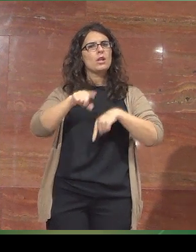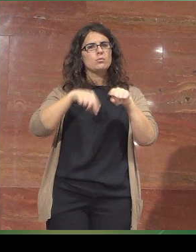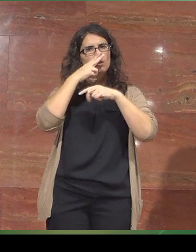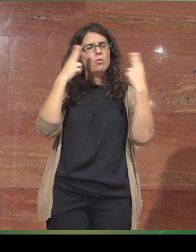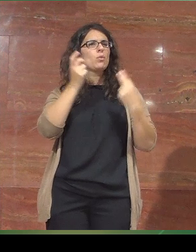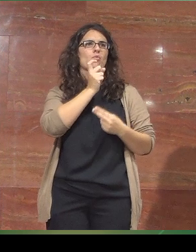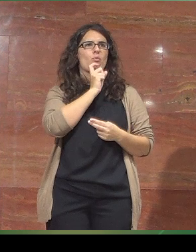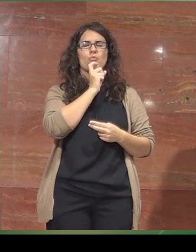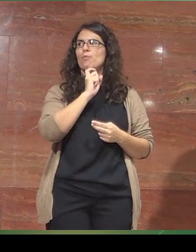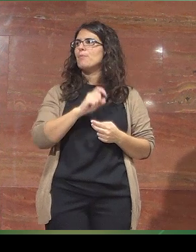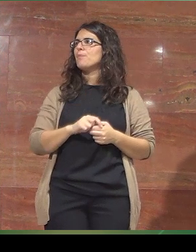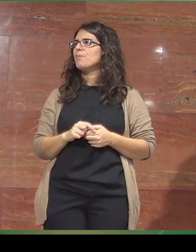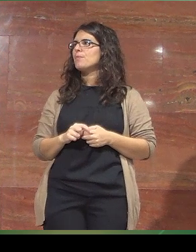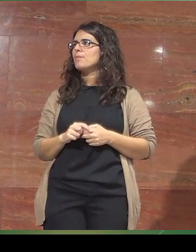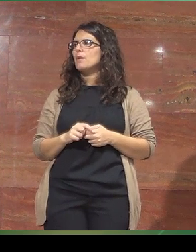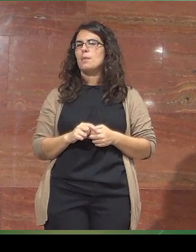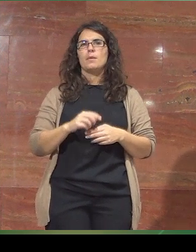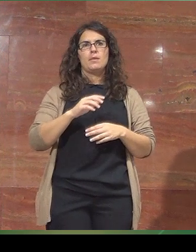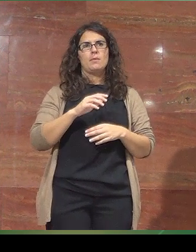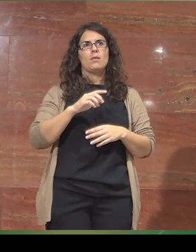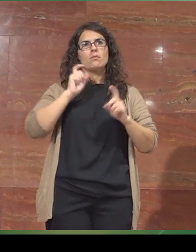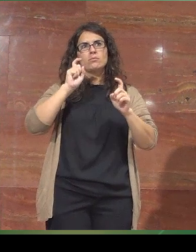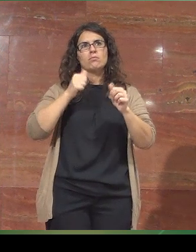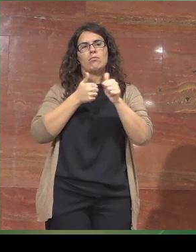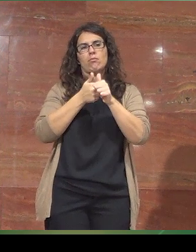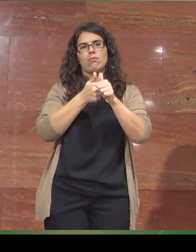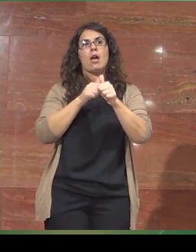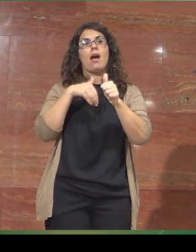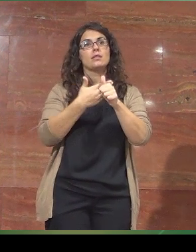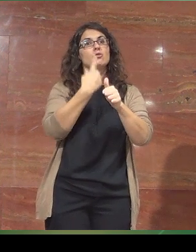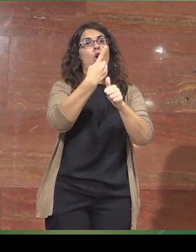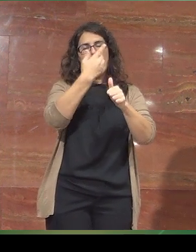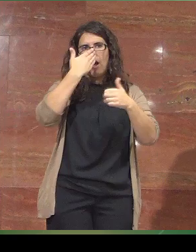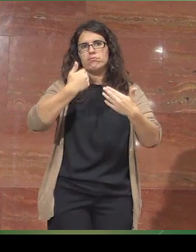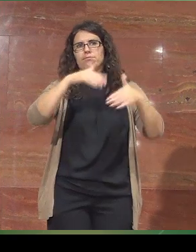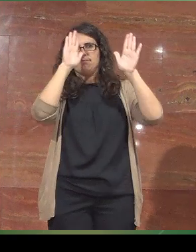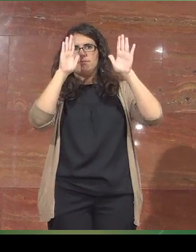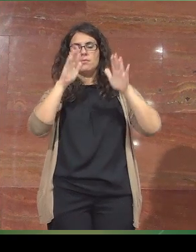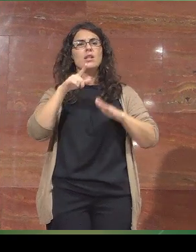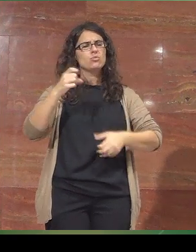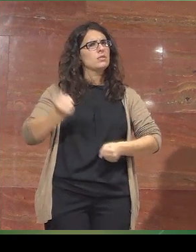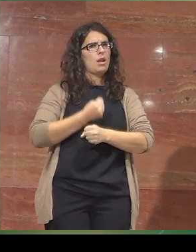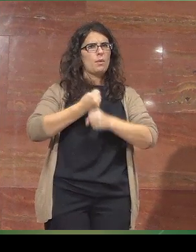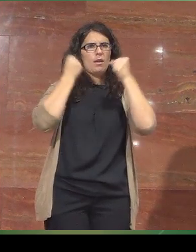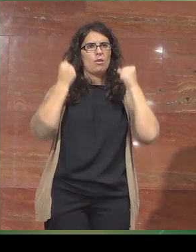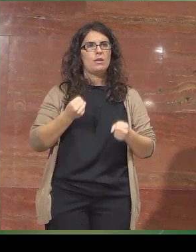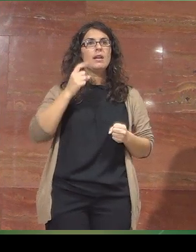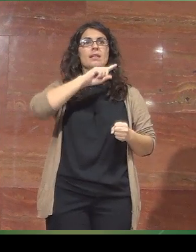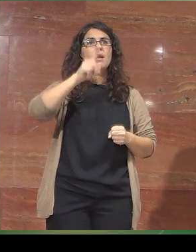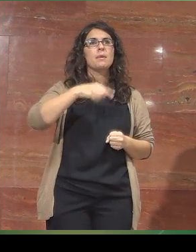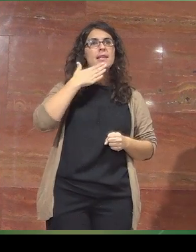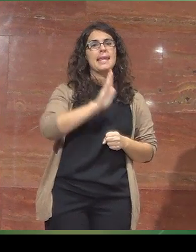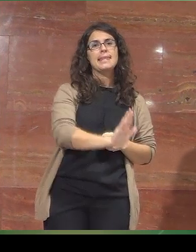that's a very important part of it. There's also a lot of work for children with learning disability,